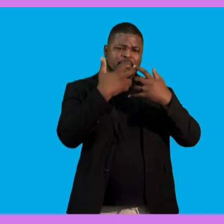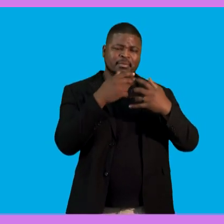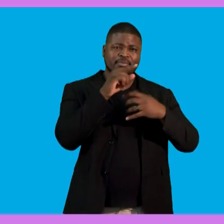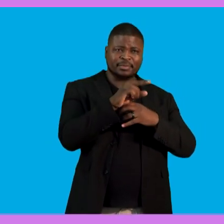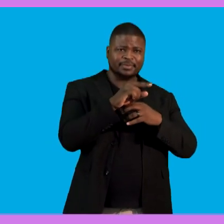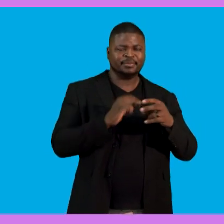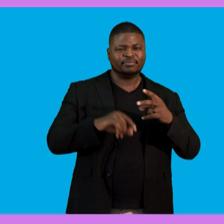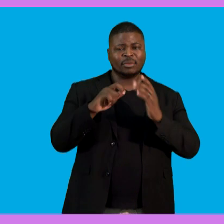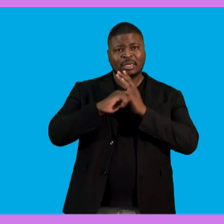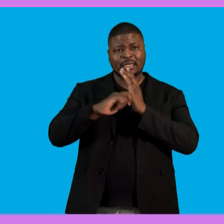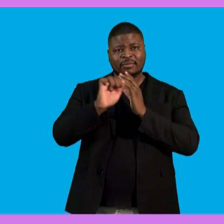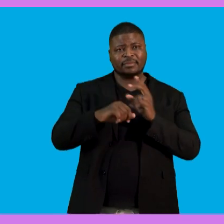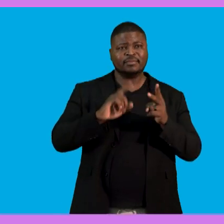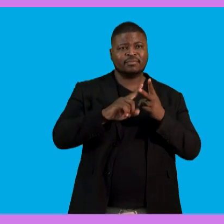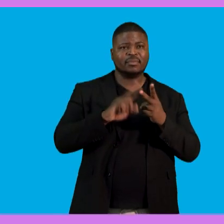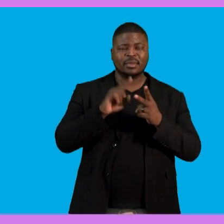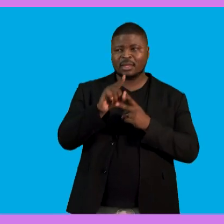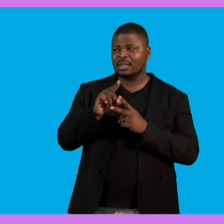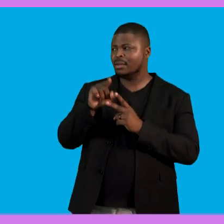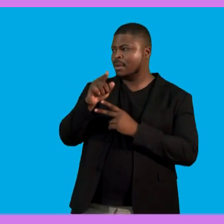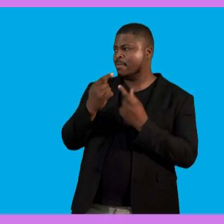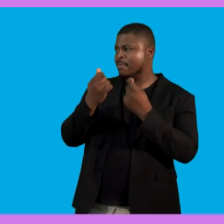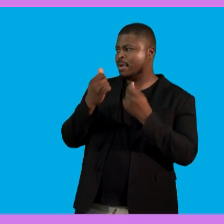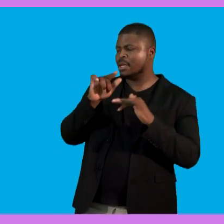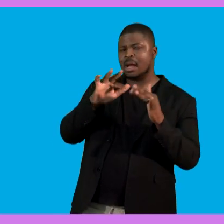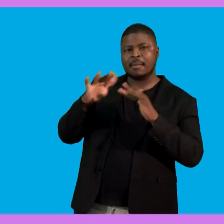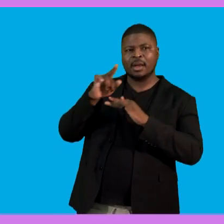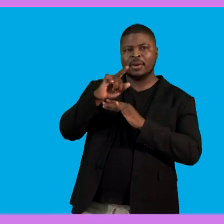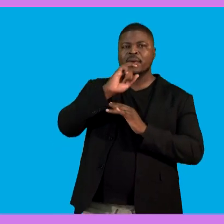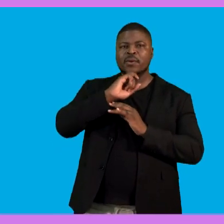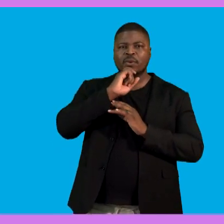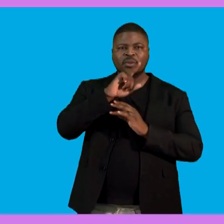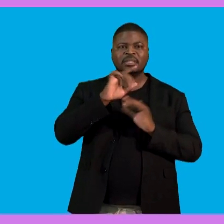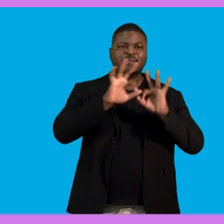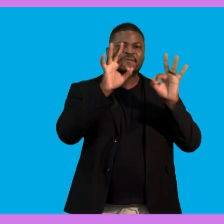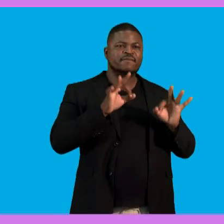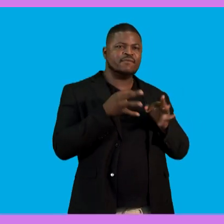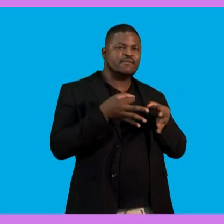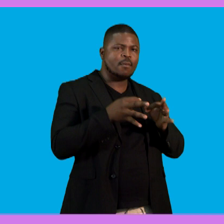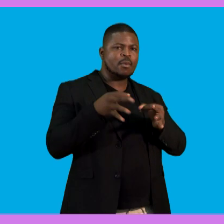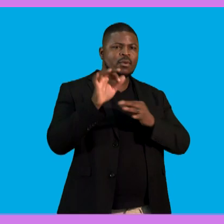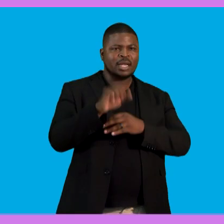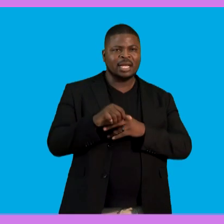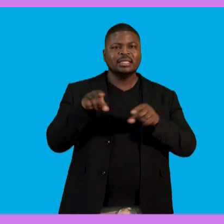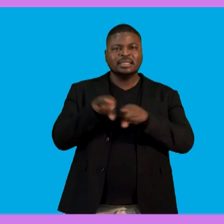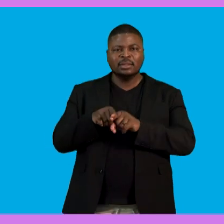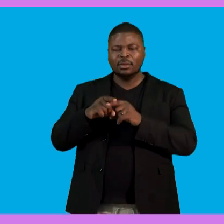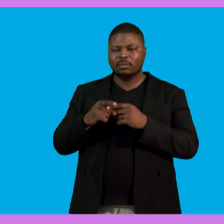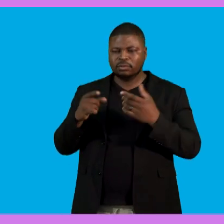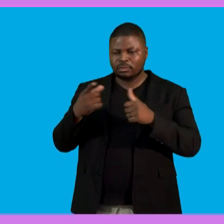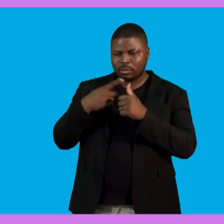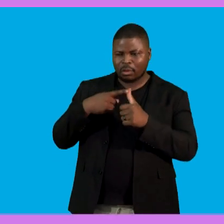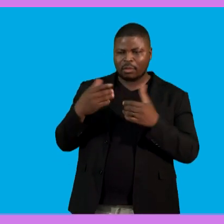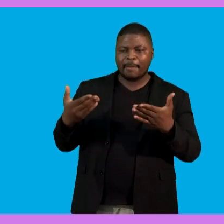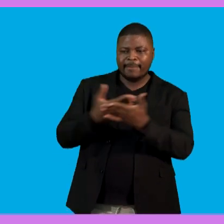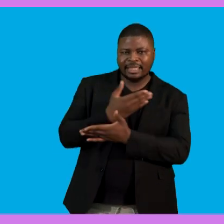to tariffs, calculate the cost using the given formulas, determine the missing values, and understand the